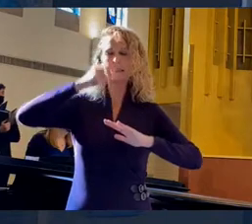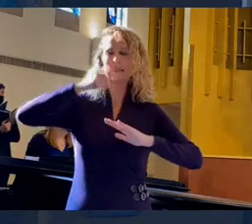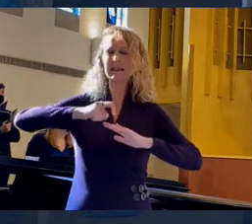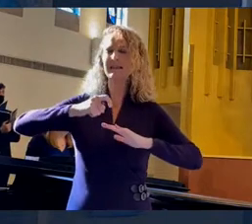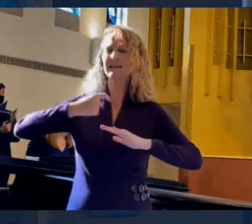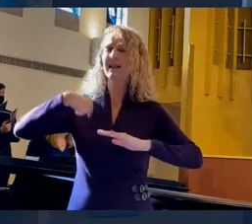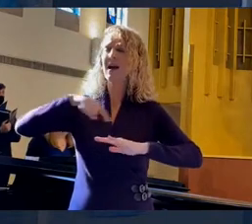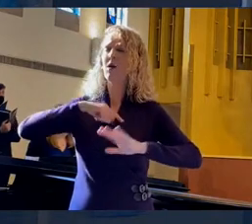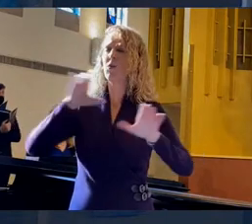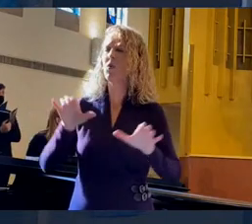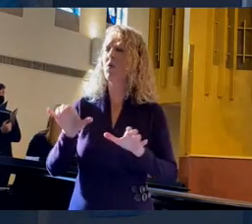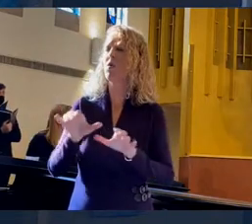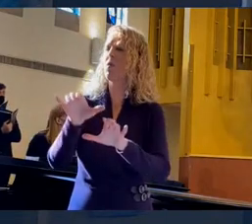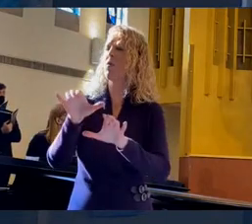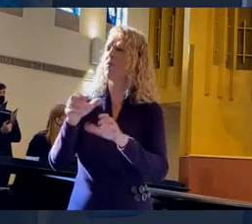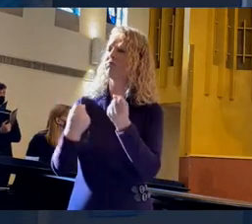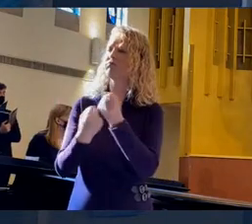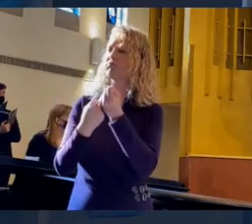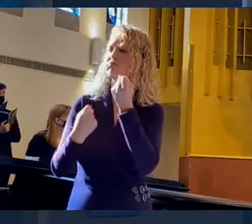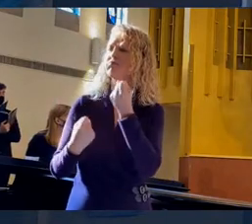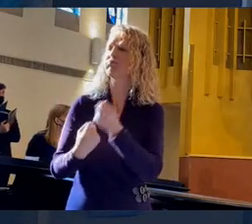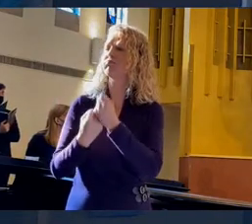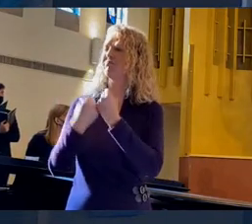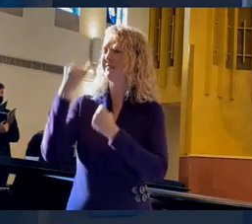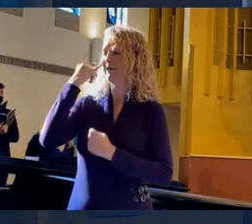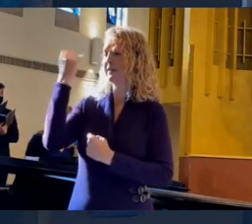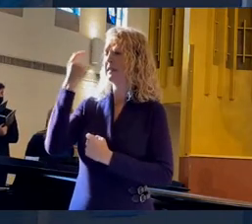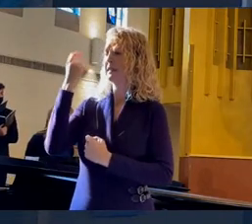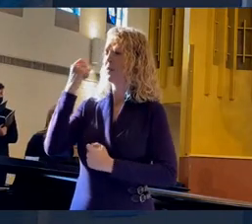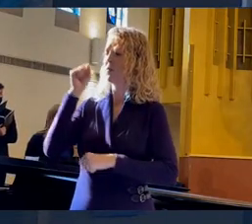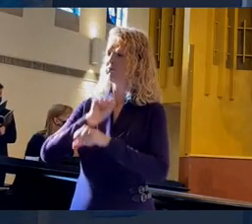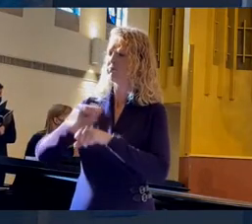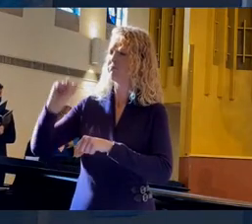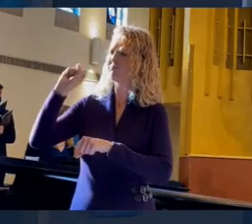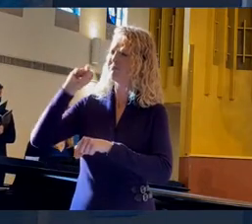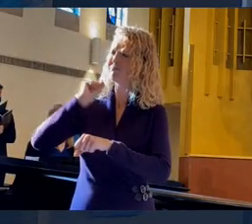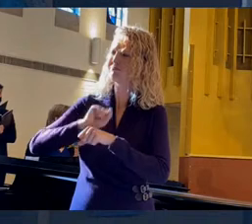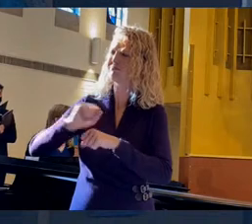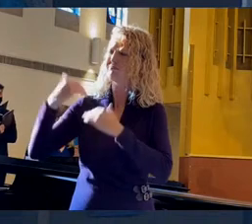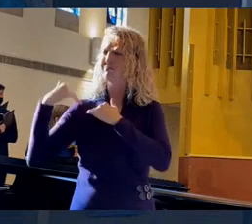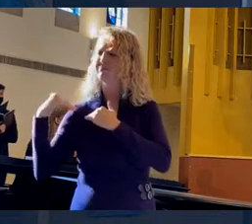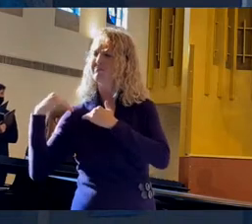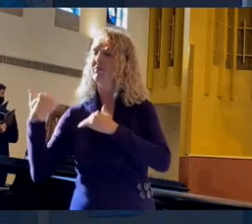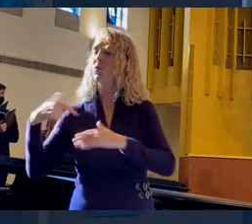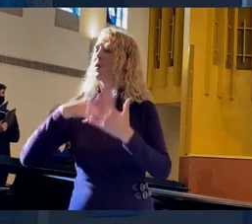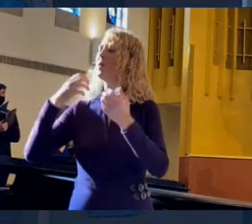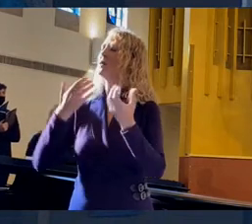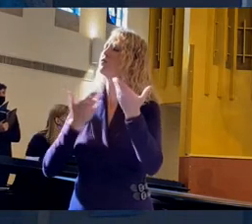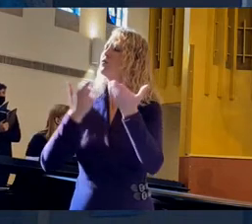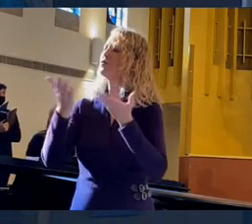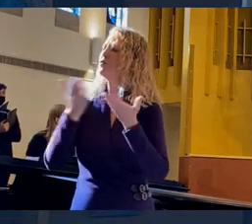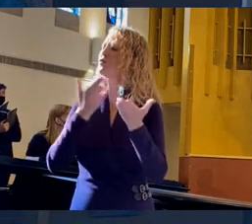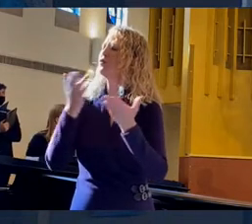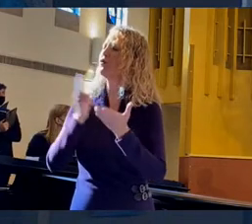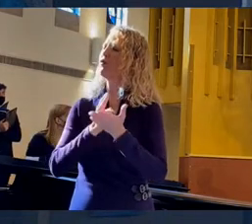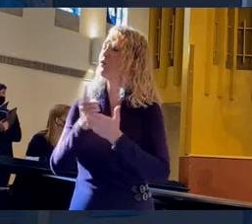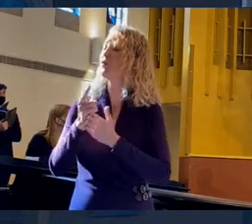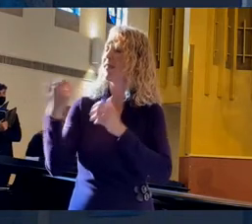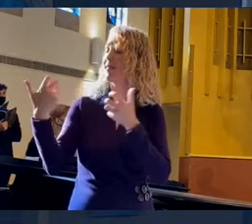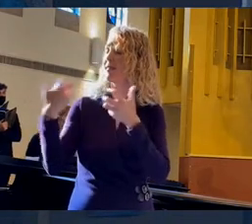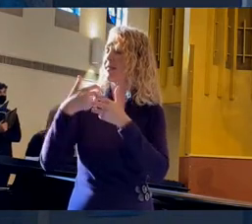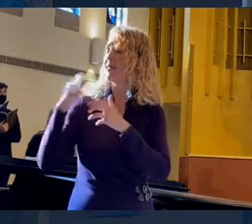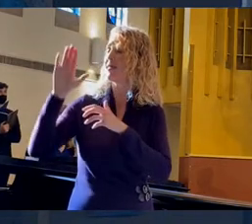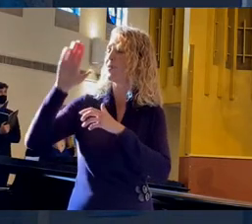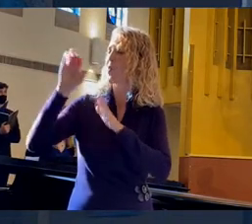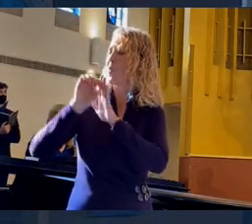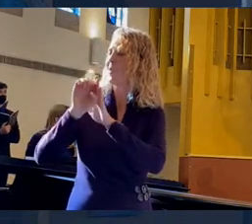in us words and actions to comfort those who labor and are burdened. Make us serve them truly after the example of